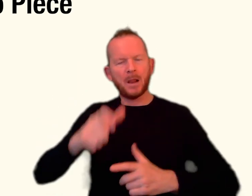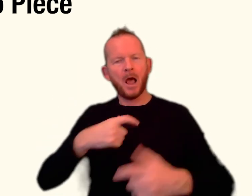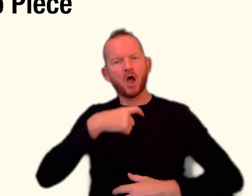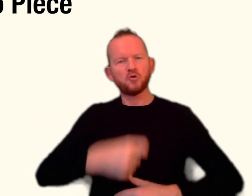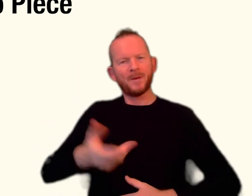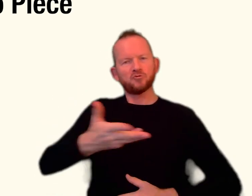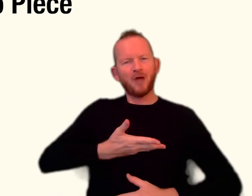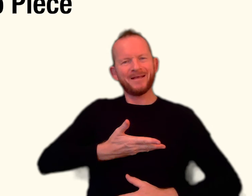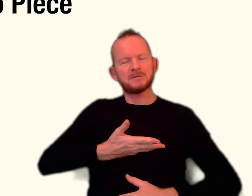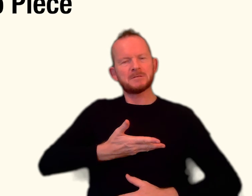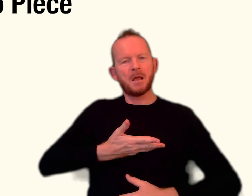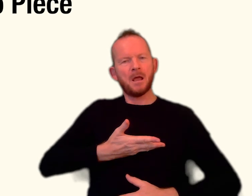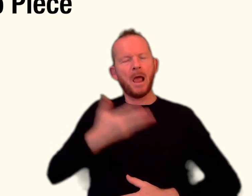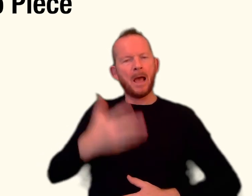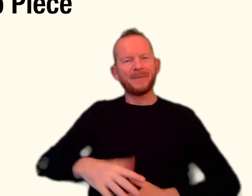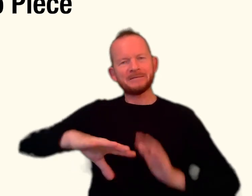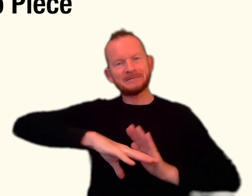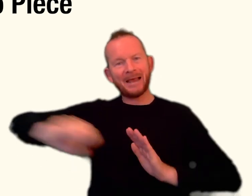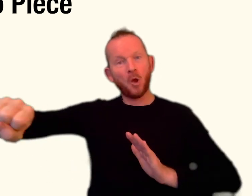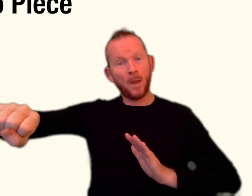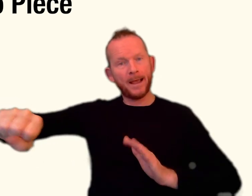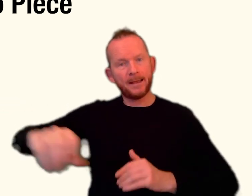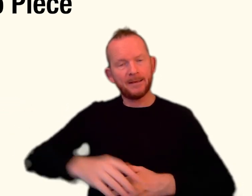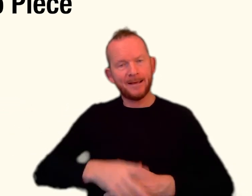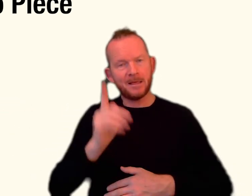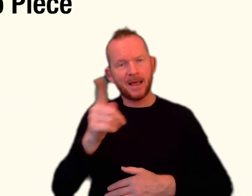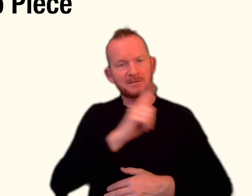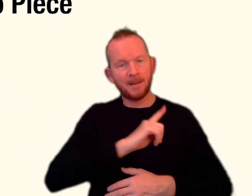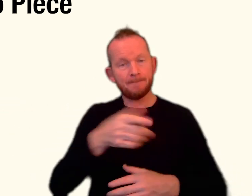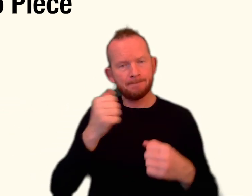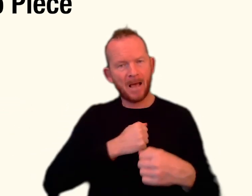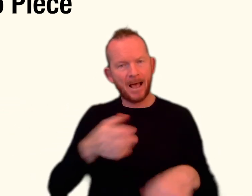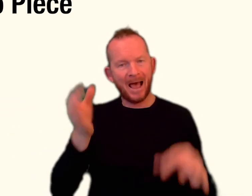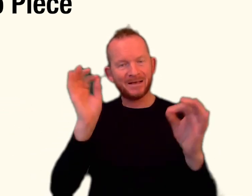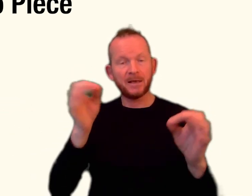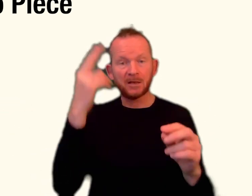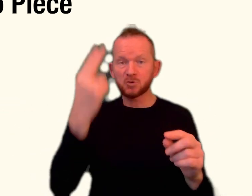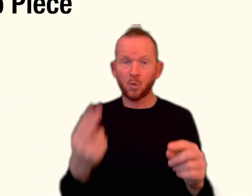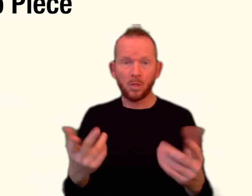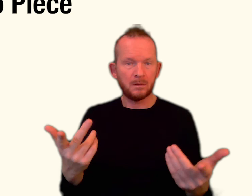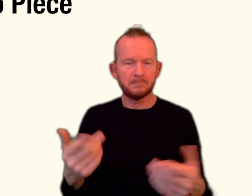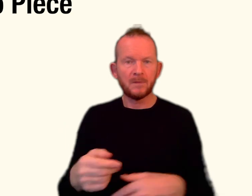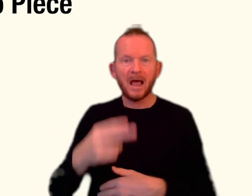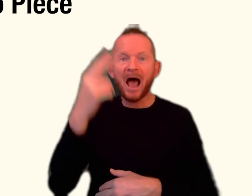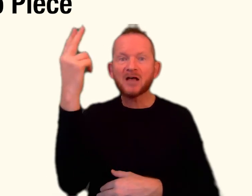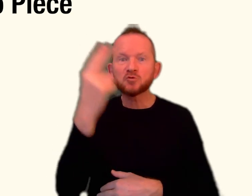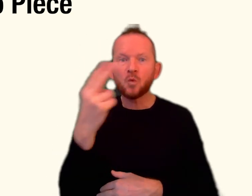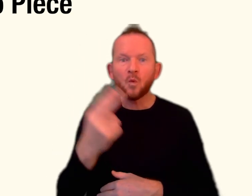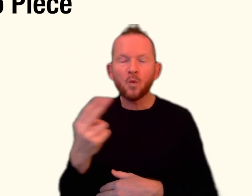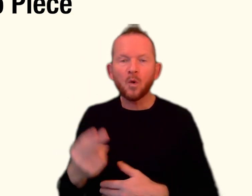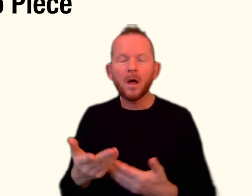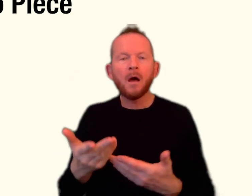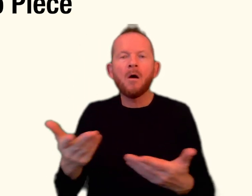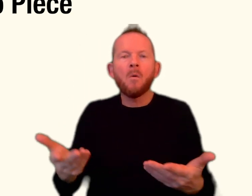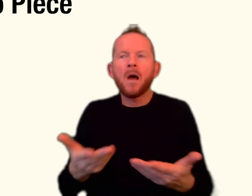human rights are being taken away. That is my ideal school, and a school where